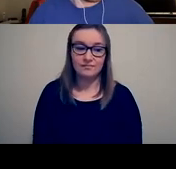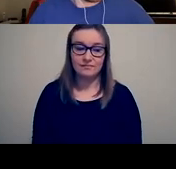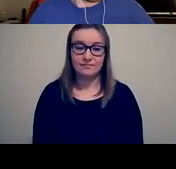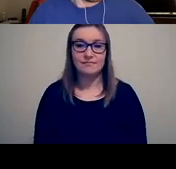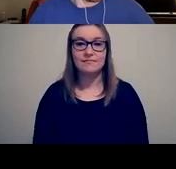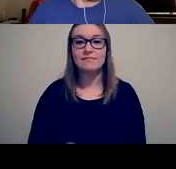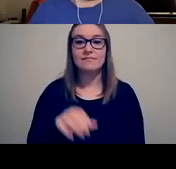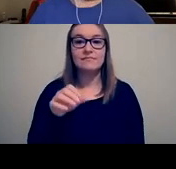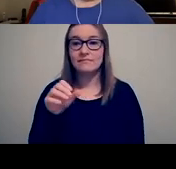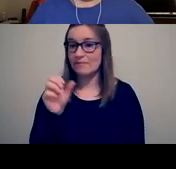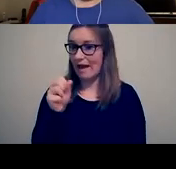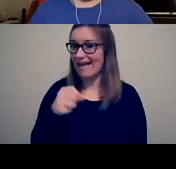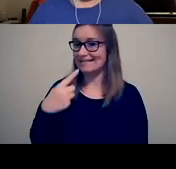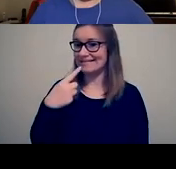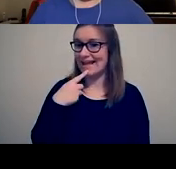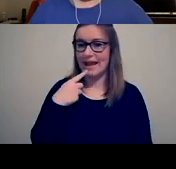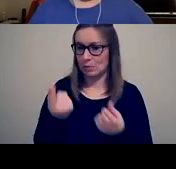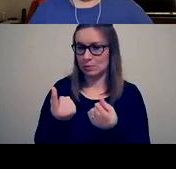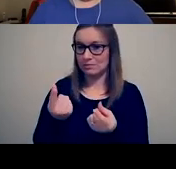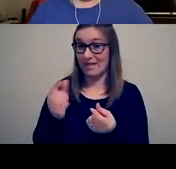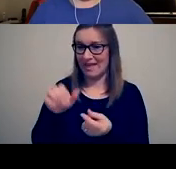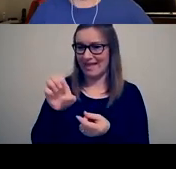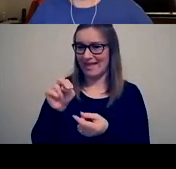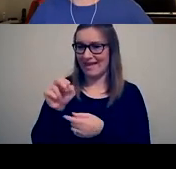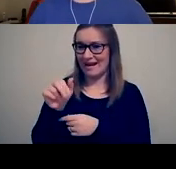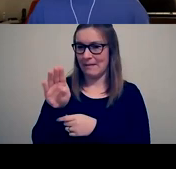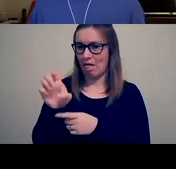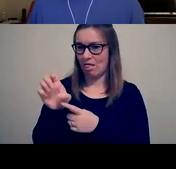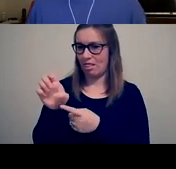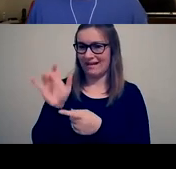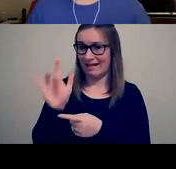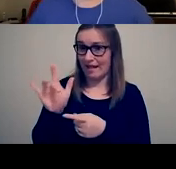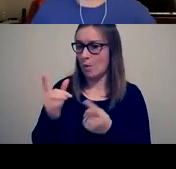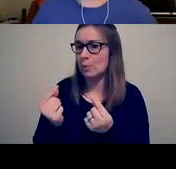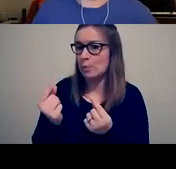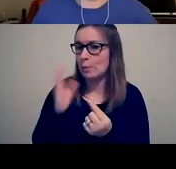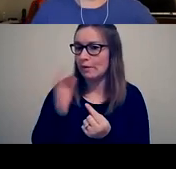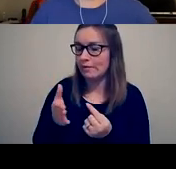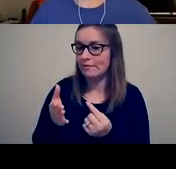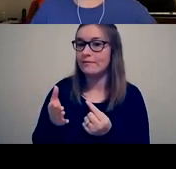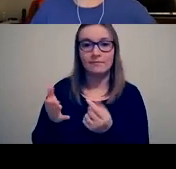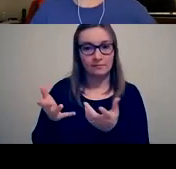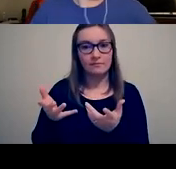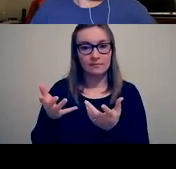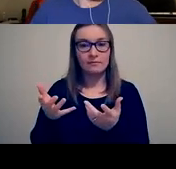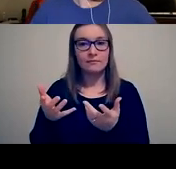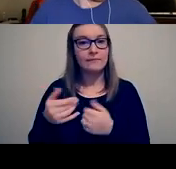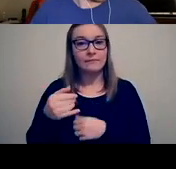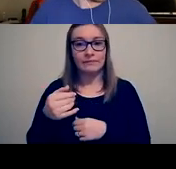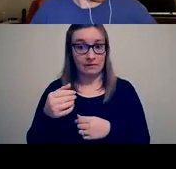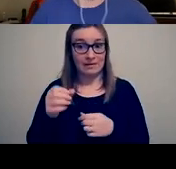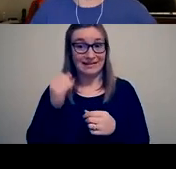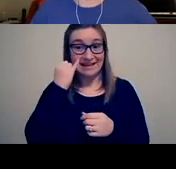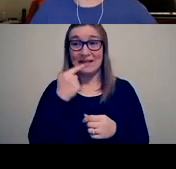Yeah, say what it does instead of, you know, what you're trying to achieve, because, okay, it's